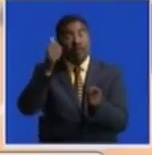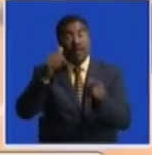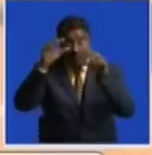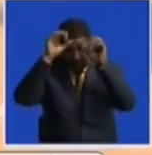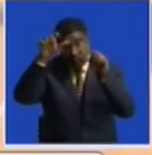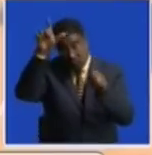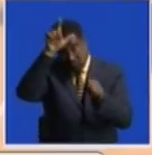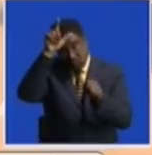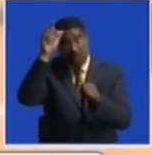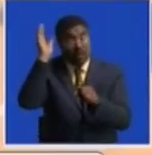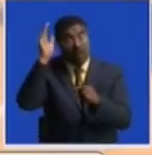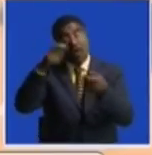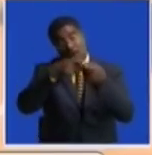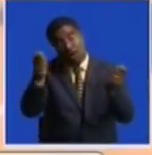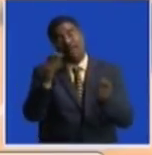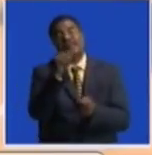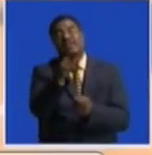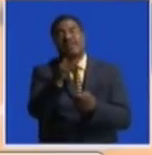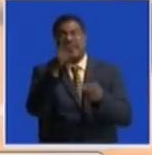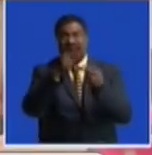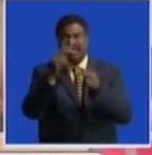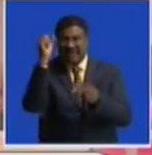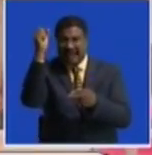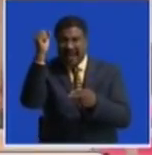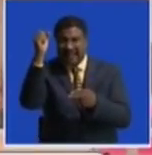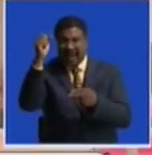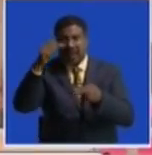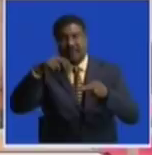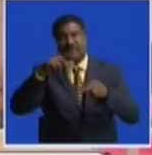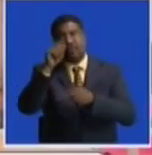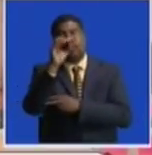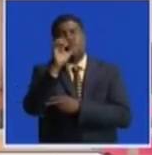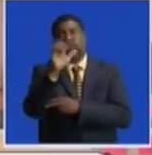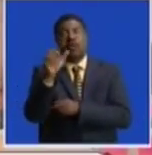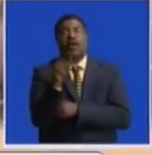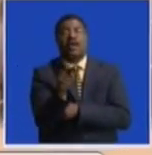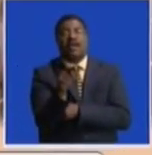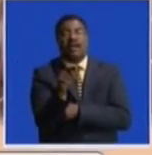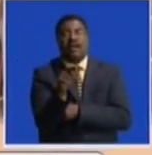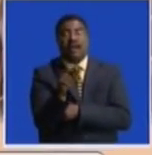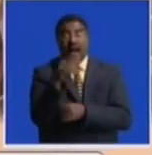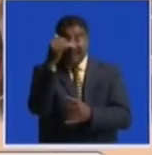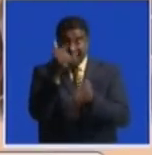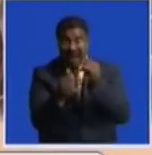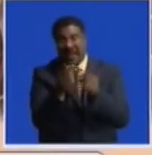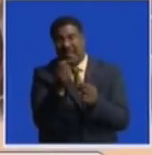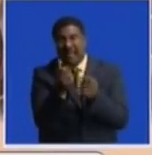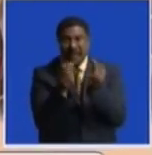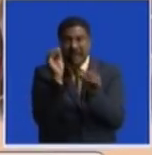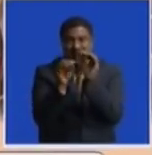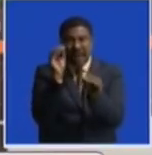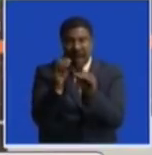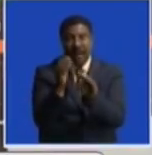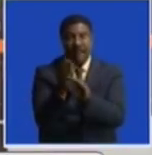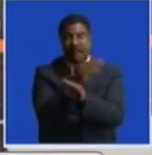the Michael Chilufya-Sata toll plaza here in Ndola. Final preparatory works are being done here in readiness for commissioning.